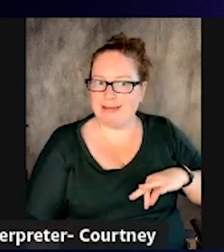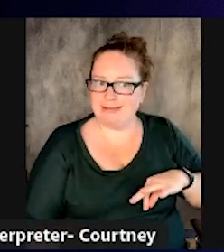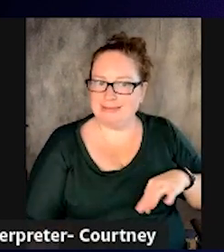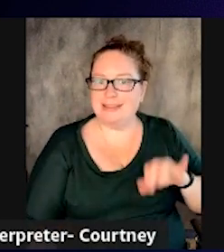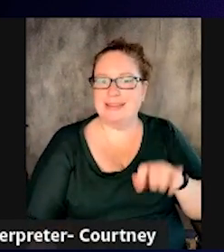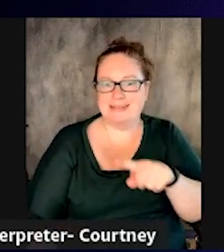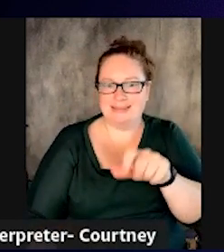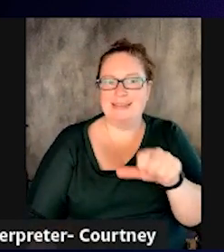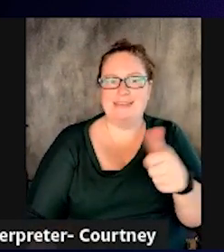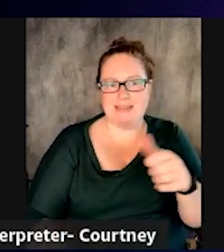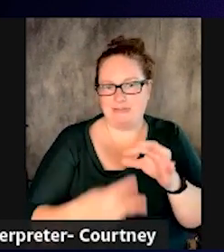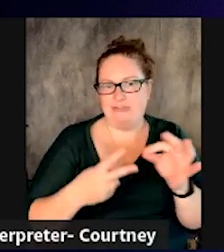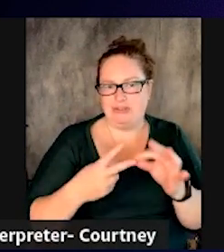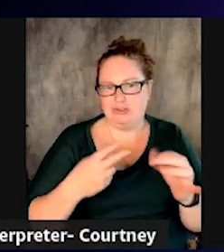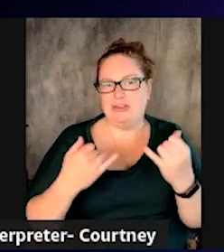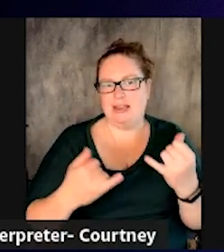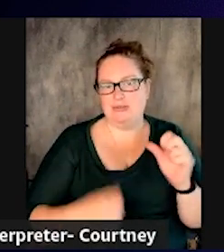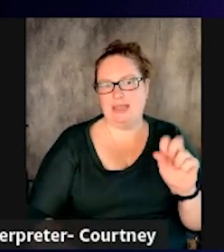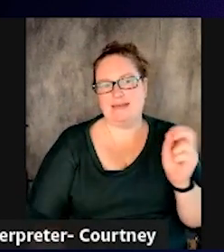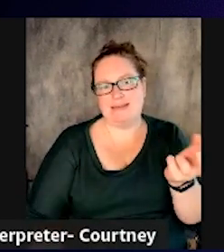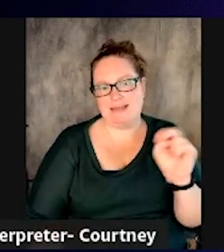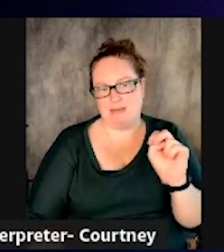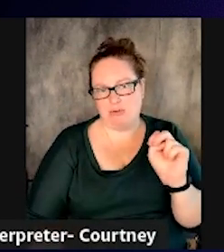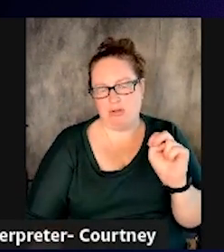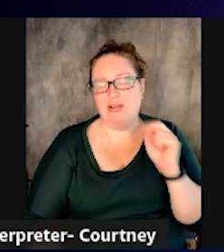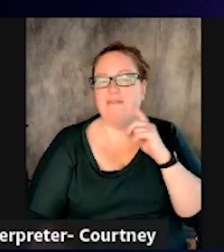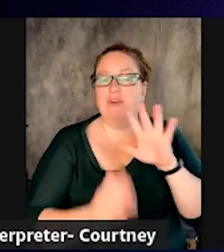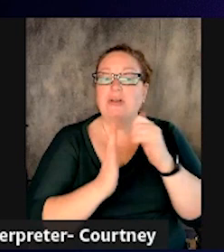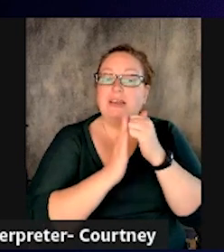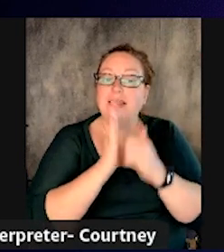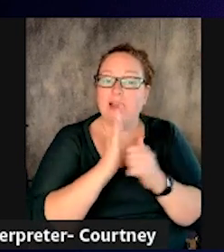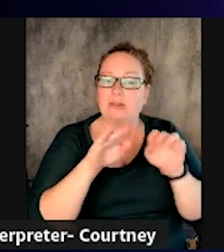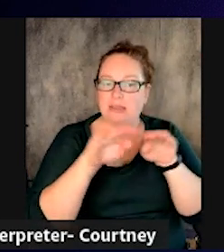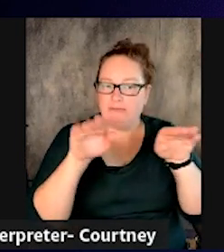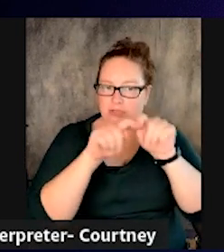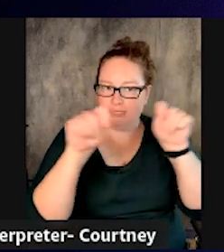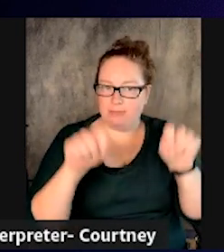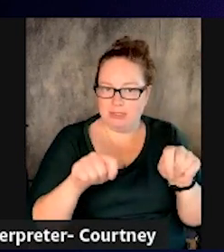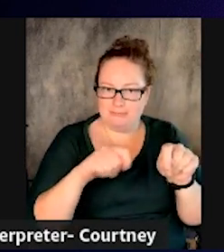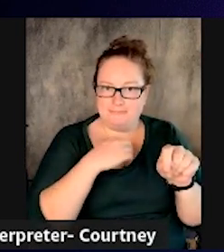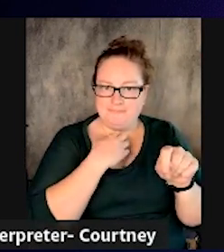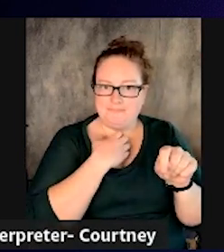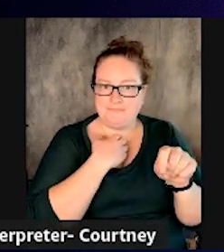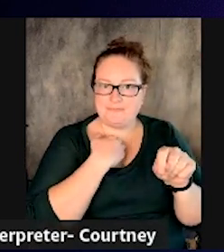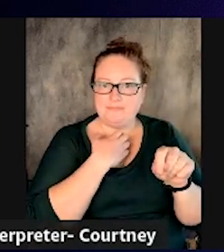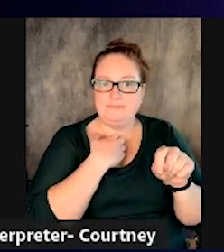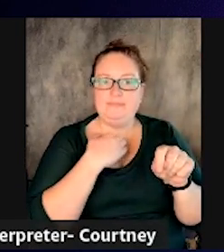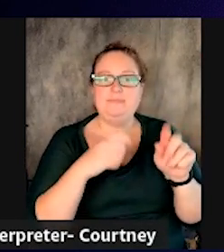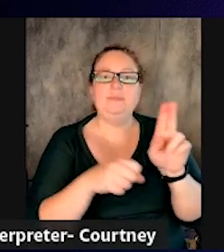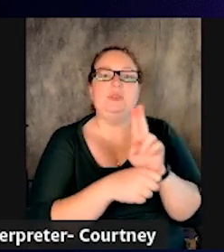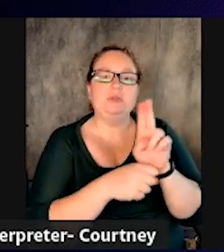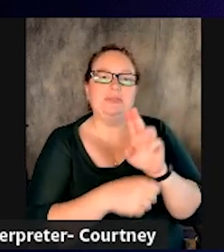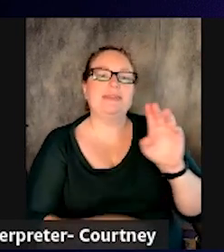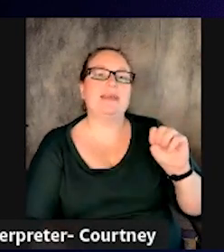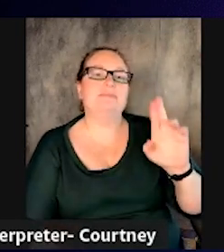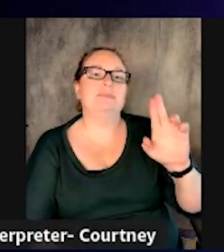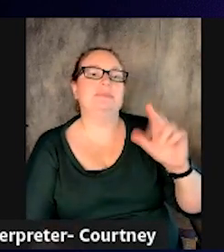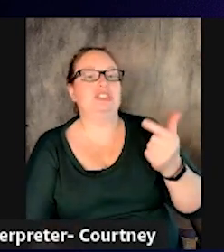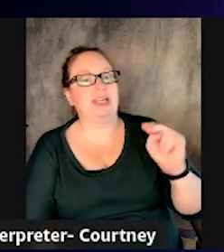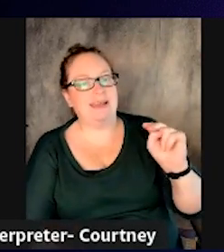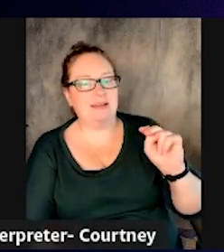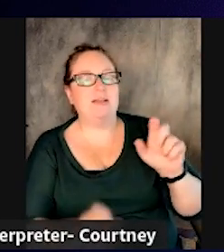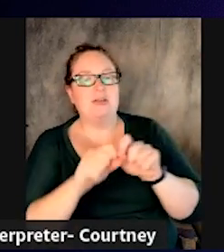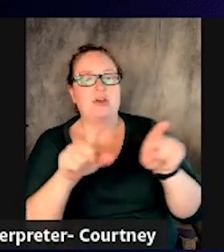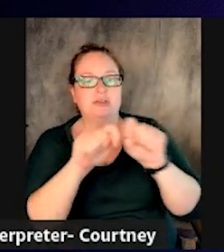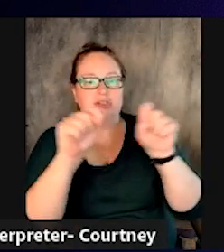which you can enable on your account level using the MGN launch template. So this is the first